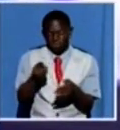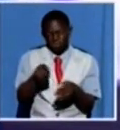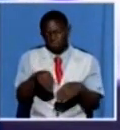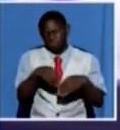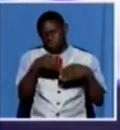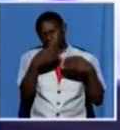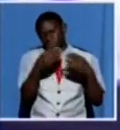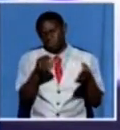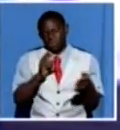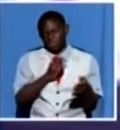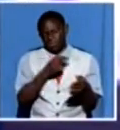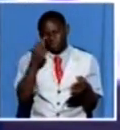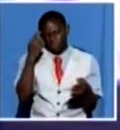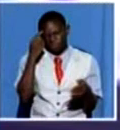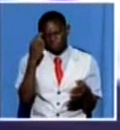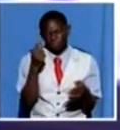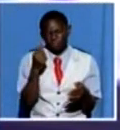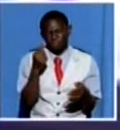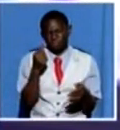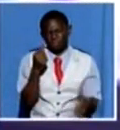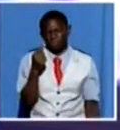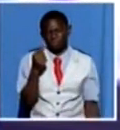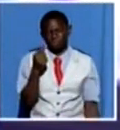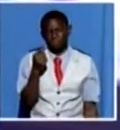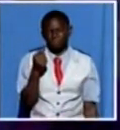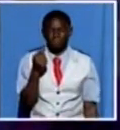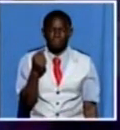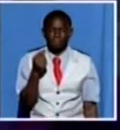wanted to politic on it because they didn't want to look at. Is there going to be a top